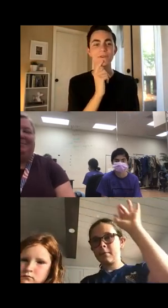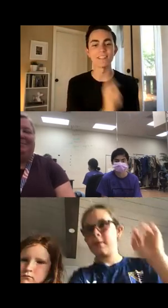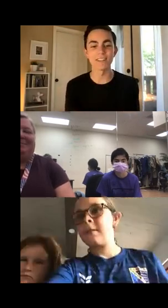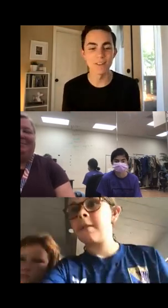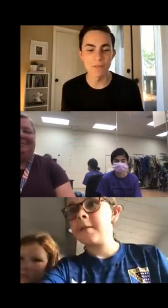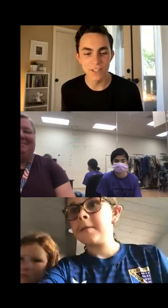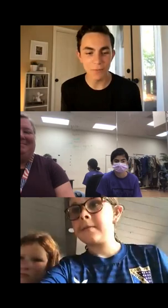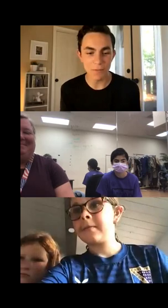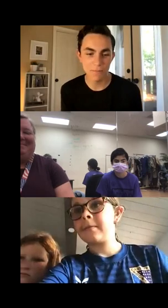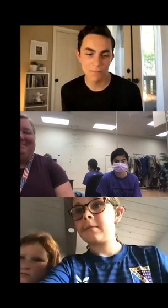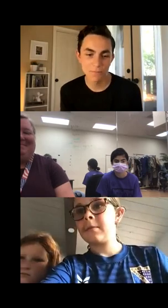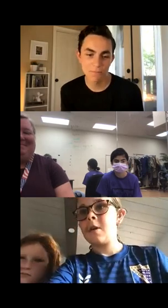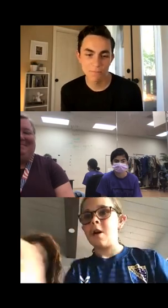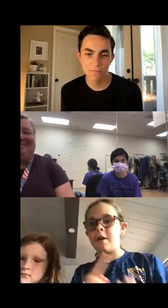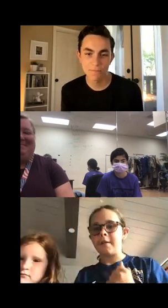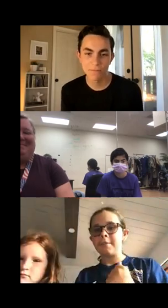Yes, Gwen, you can unmute and tell me.